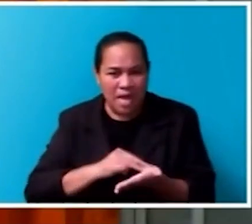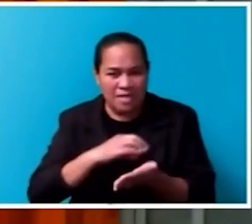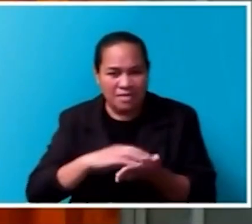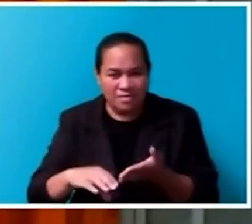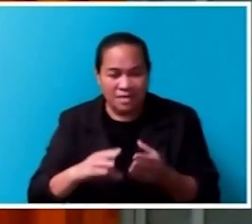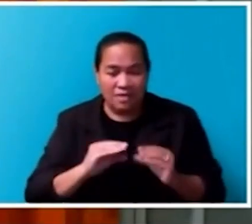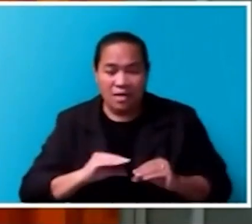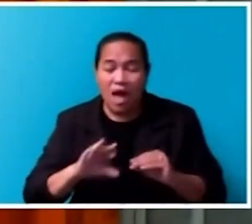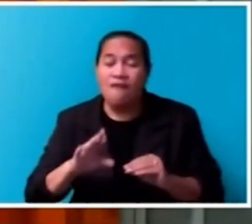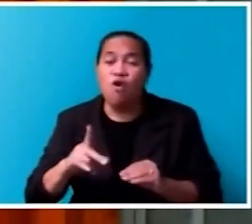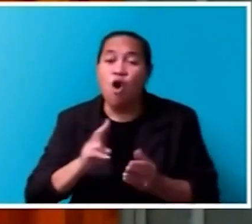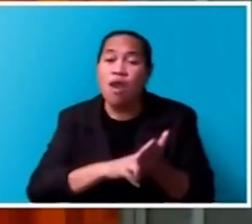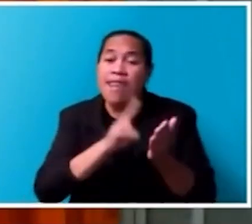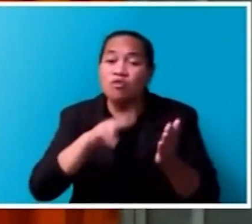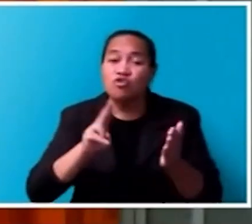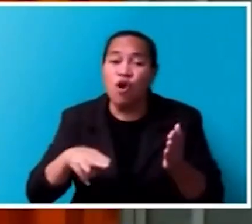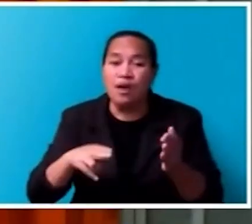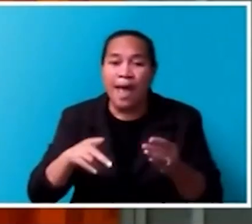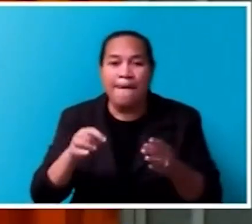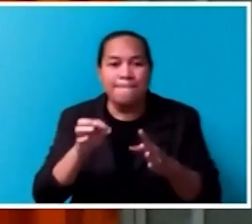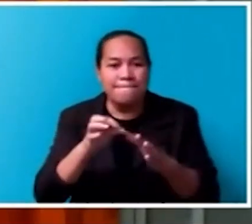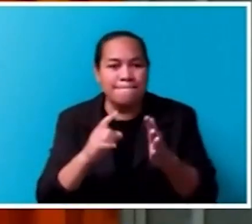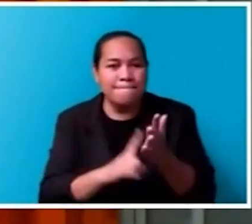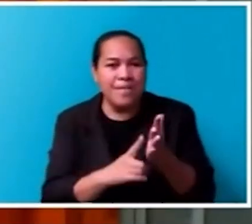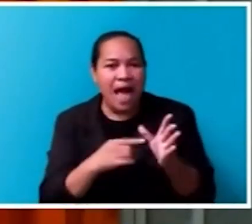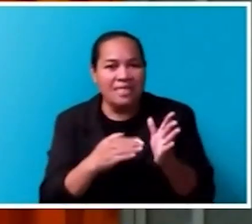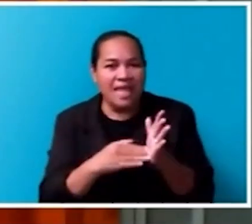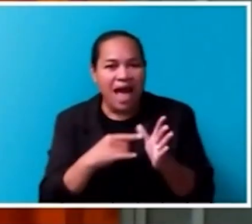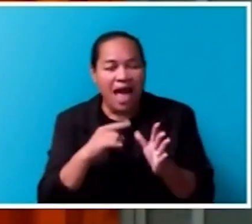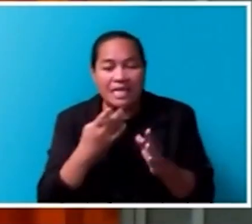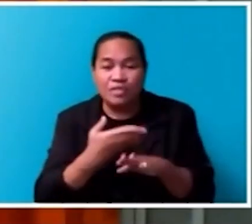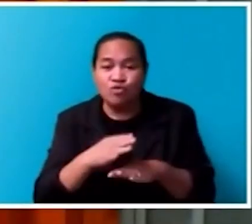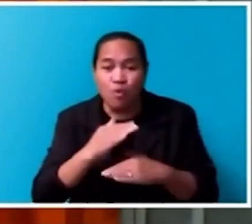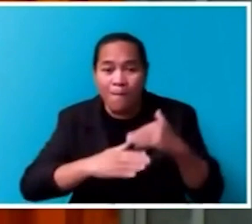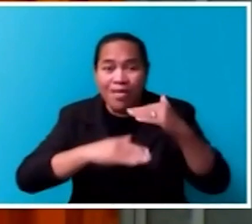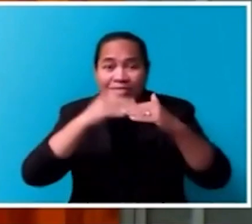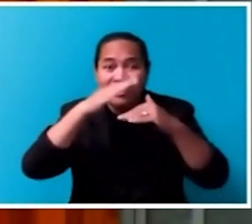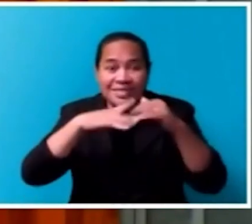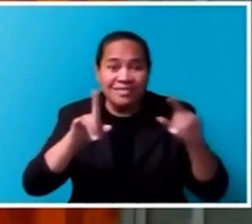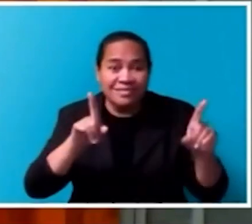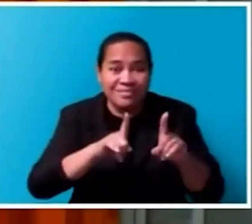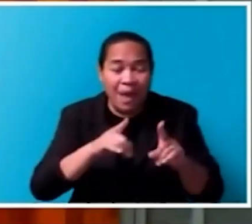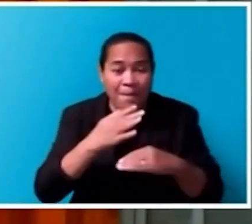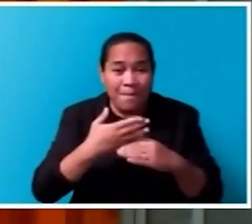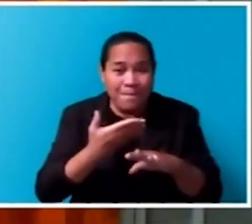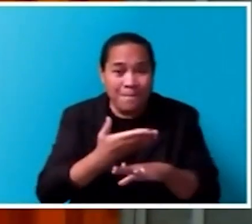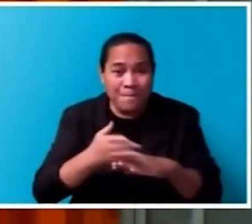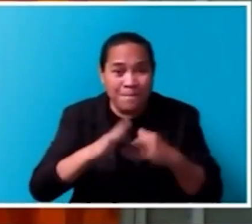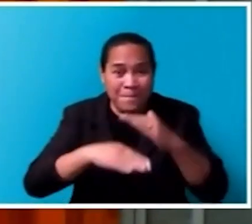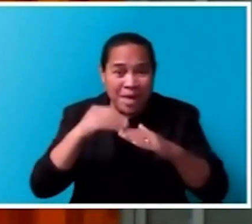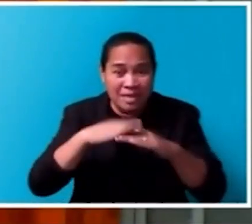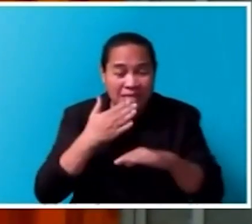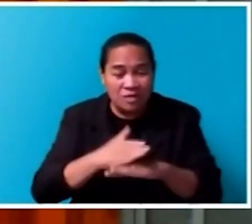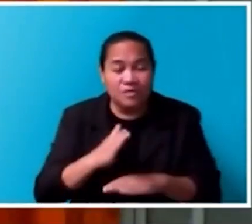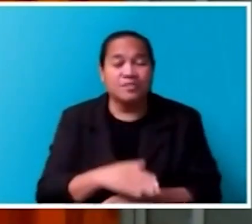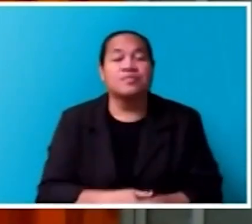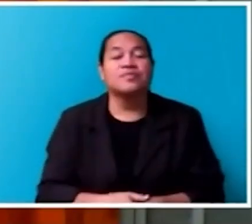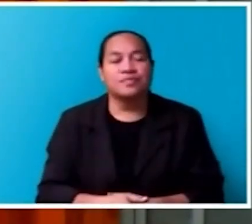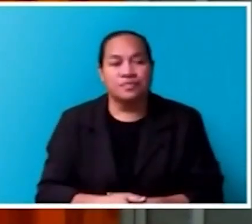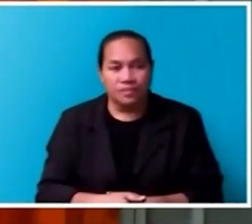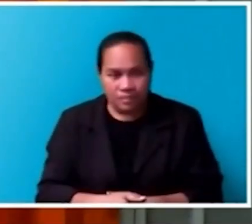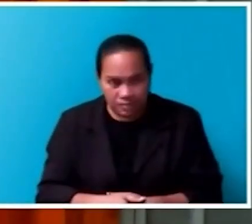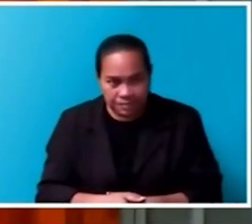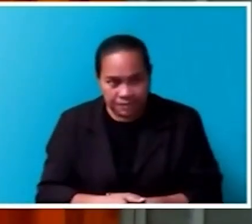Nosori Plaza, which aims to generate more activities for the 3 provinces in Nosori. And there is